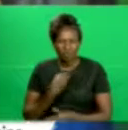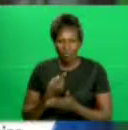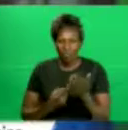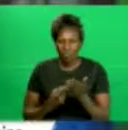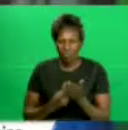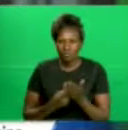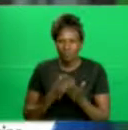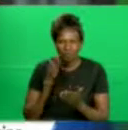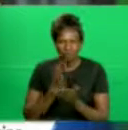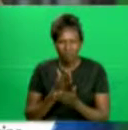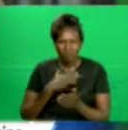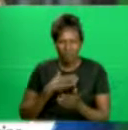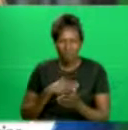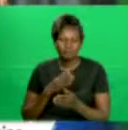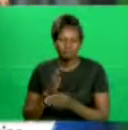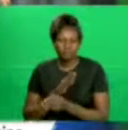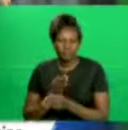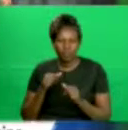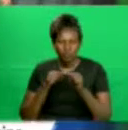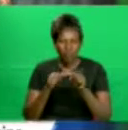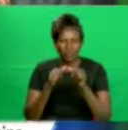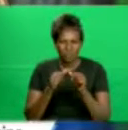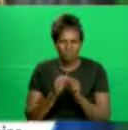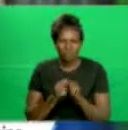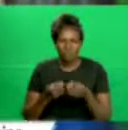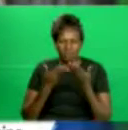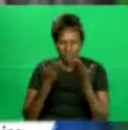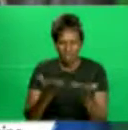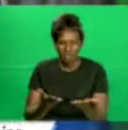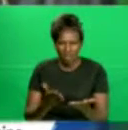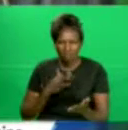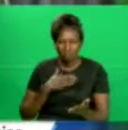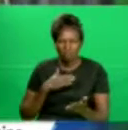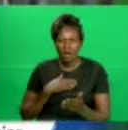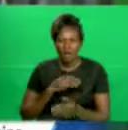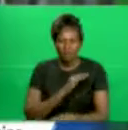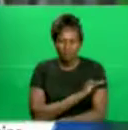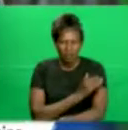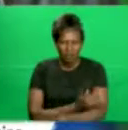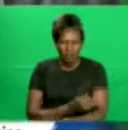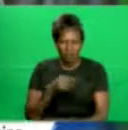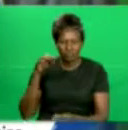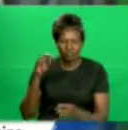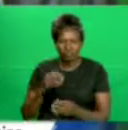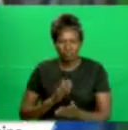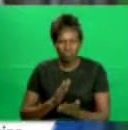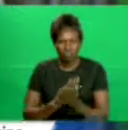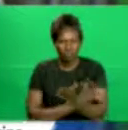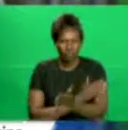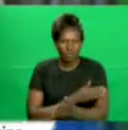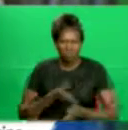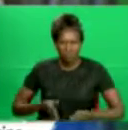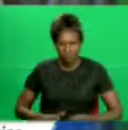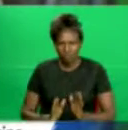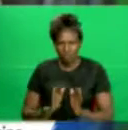reaffirm my commitment to continue dedicating my energies towards improving maternal and